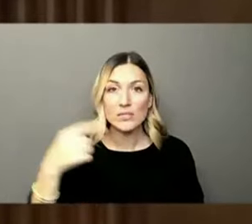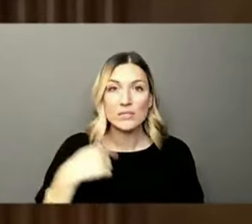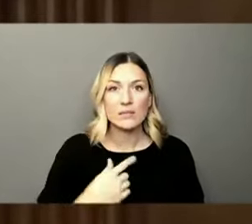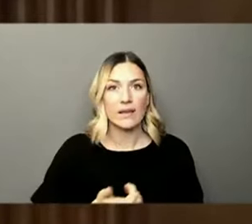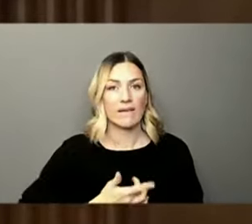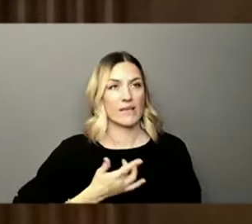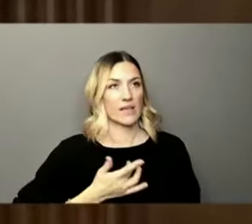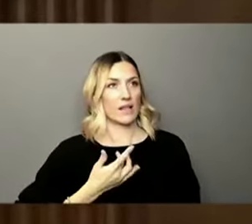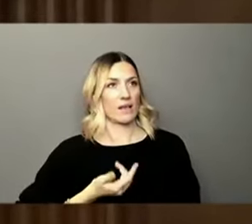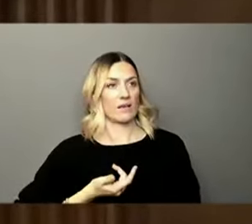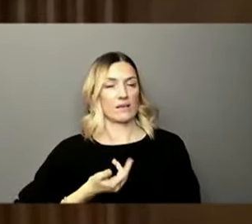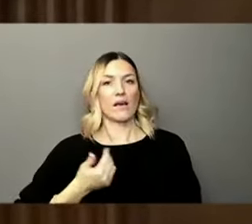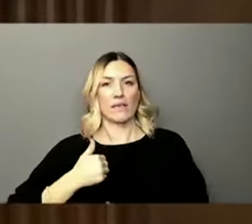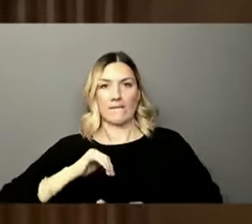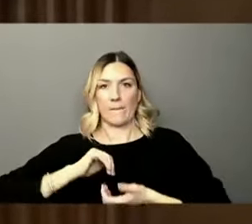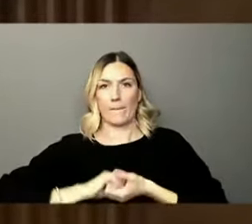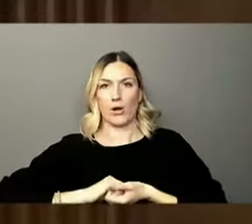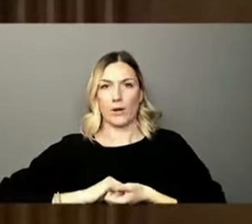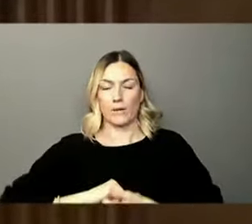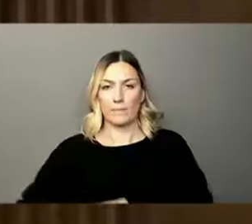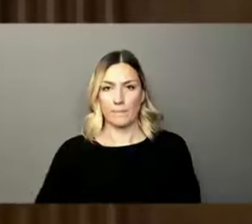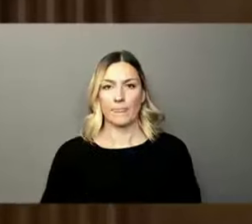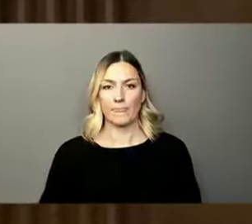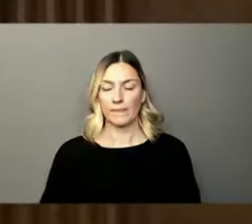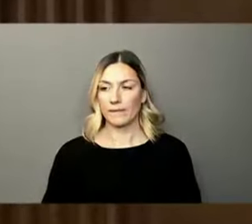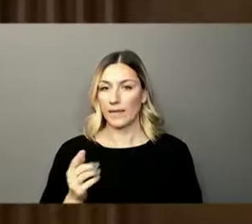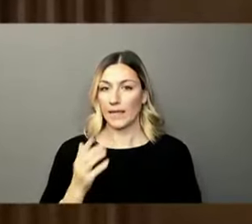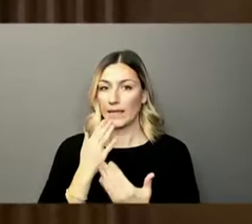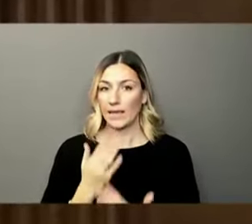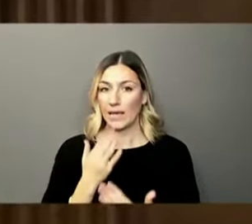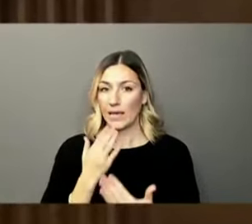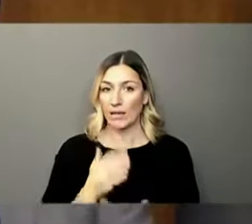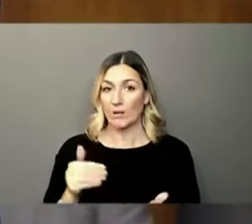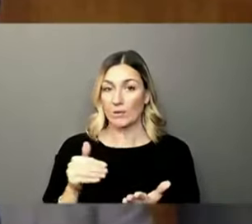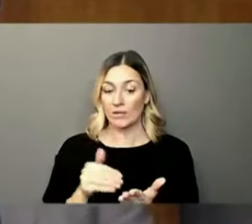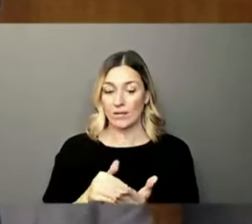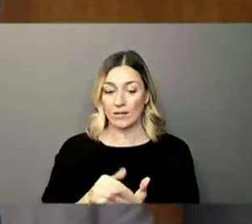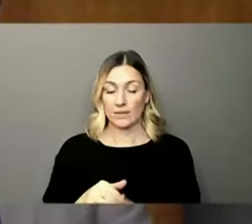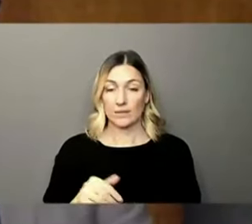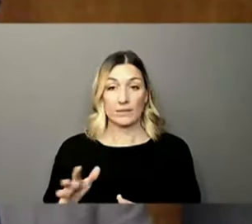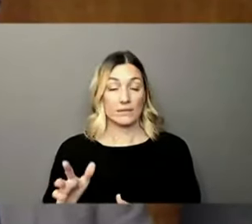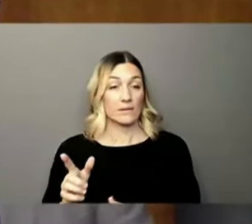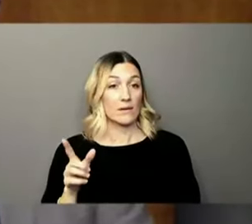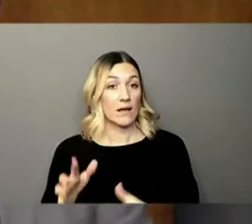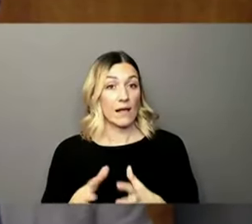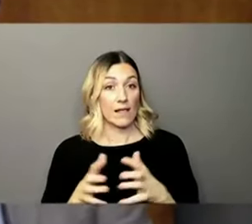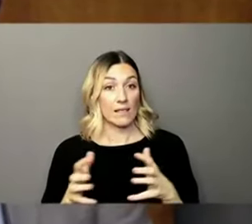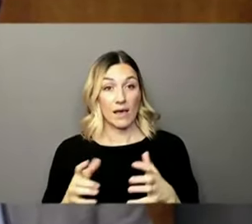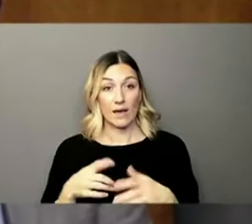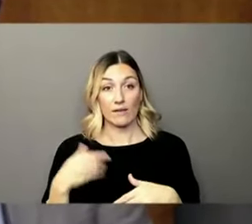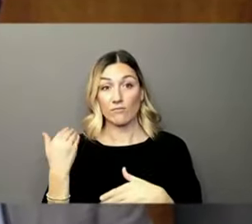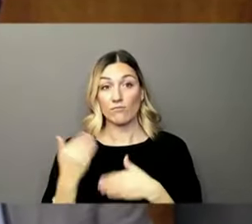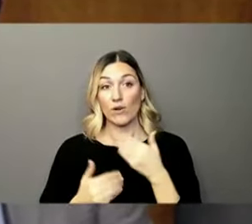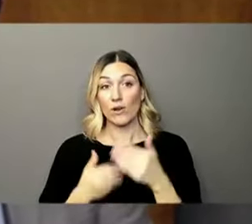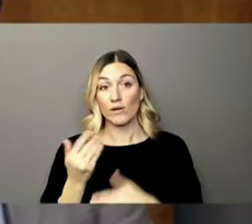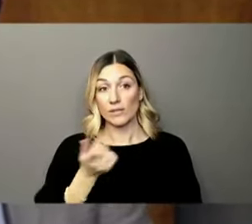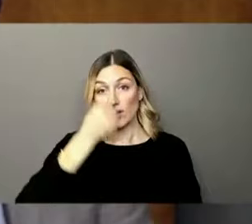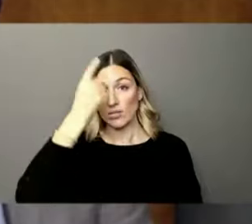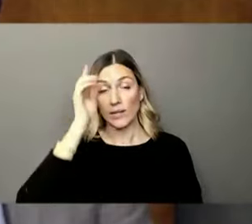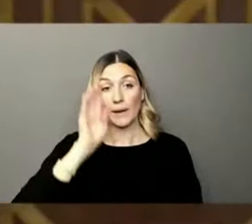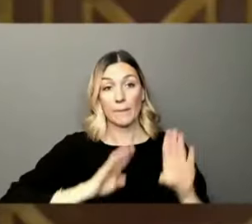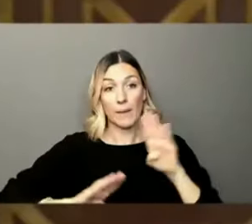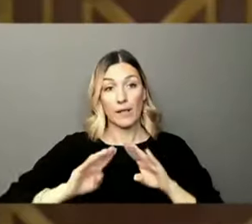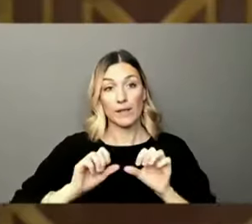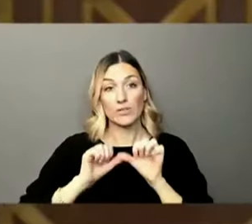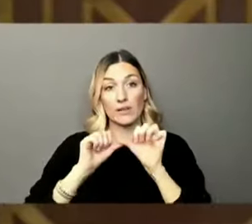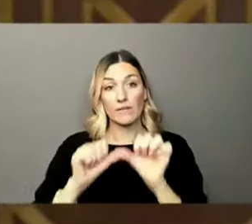they have a partner in this. Thanks. Dr. Al-Ali? We've made a lot of progress in understanding the biology of long COVID.